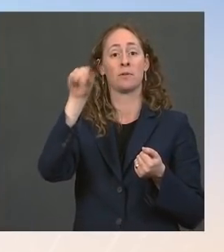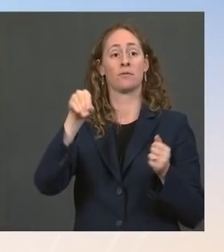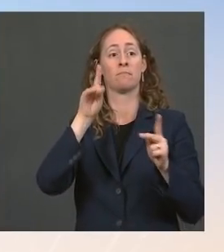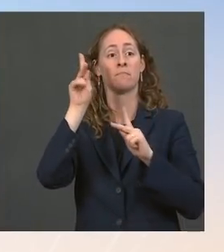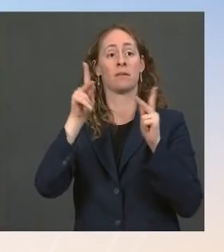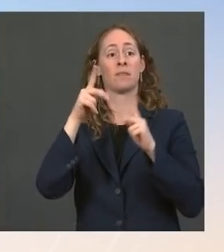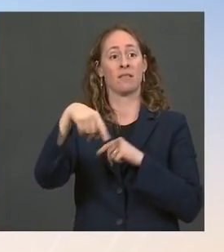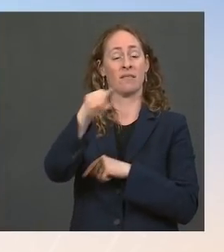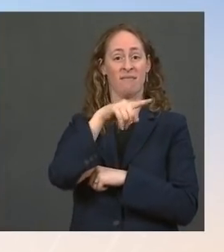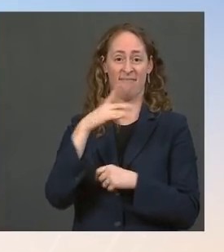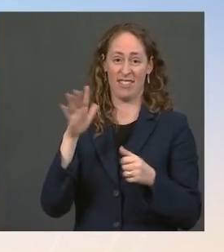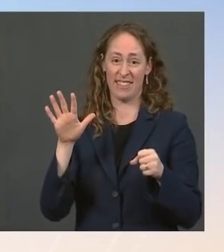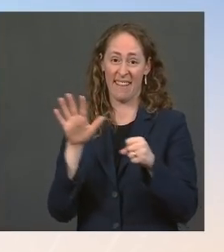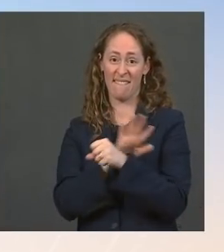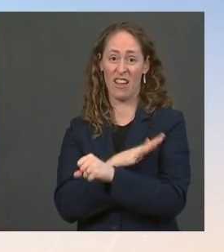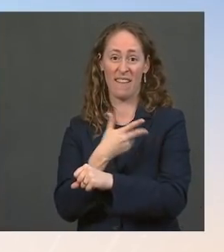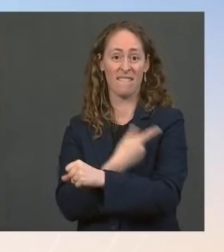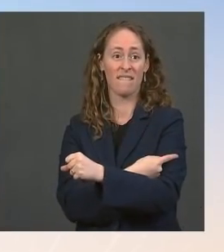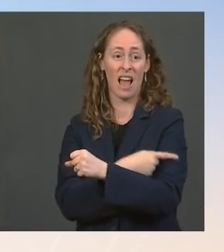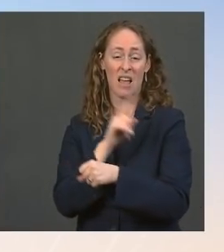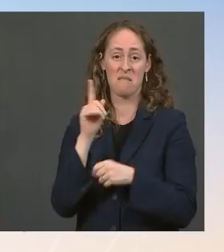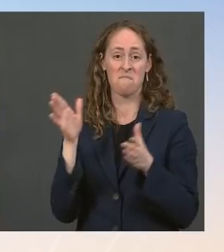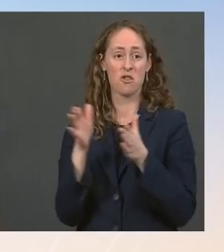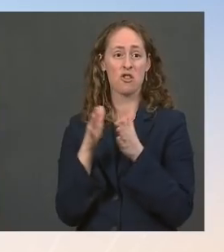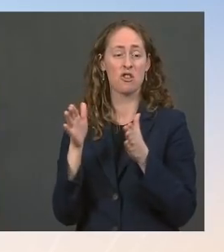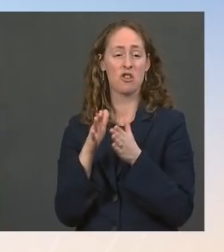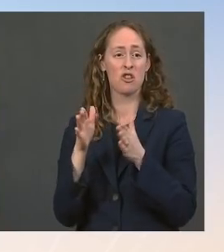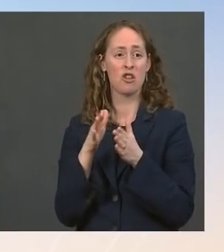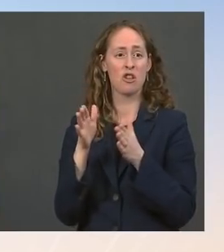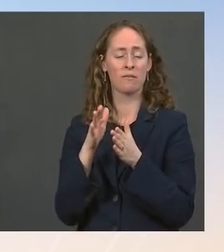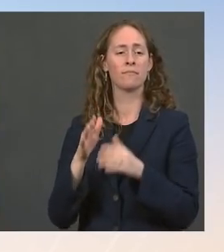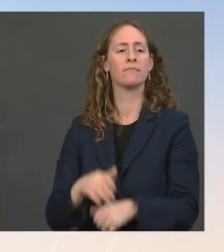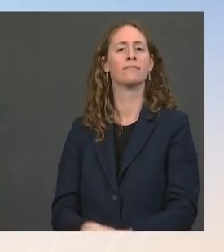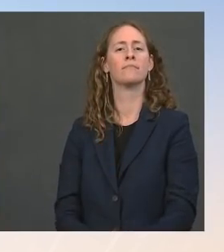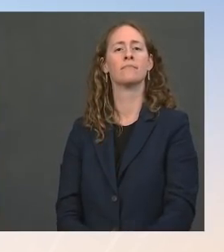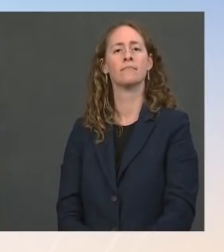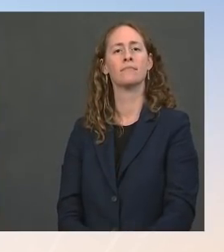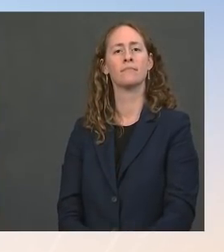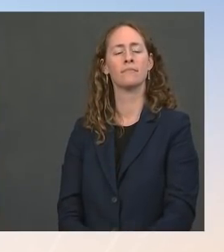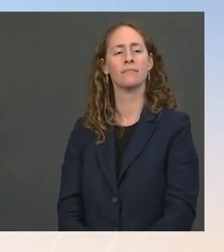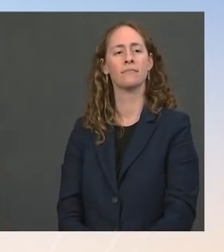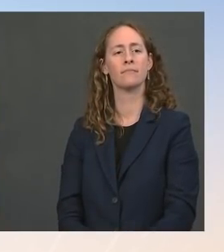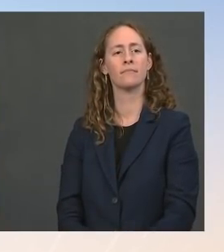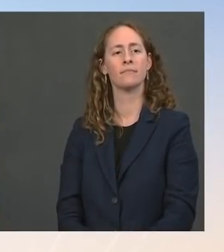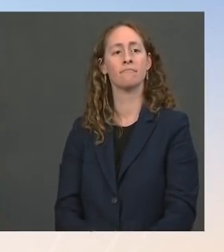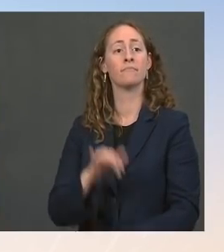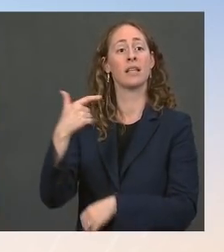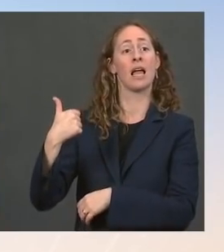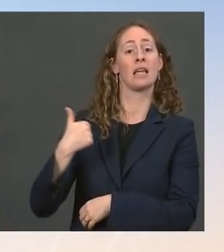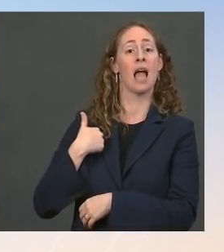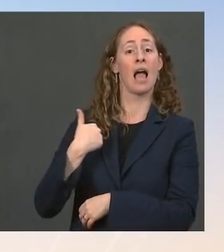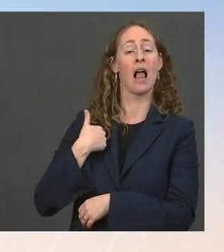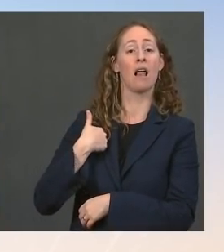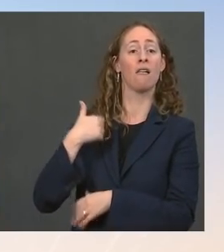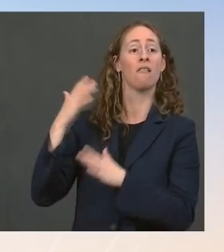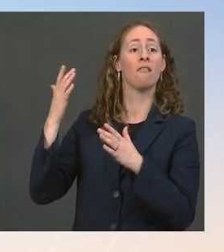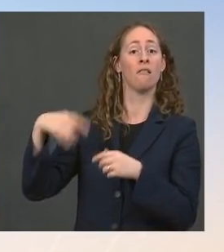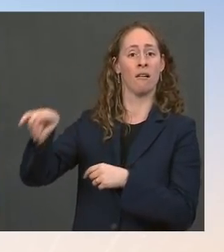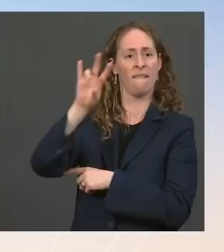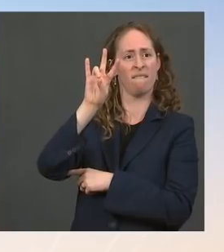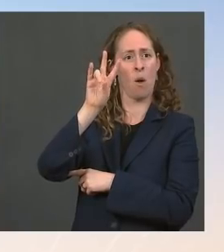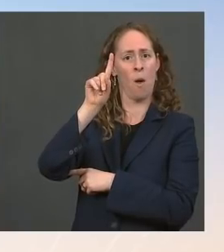Brazil, 39%, India, 15%. And then we look at Canada, 71% of people are fully